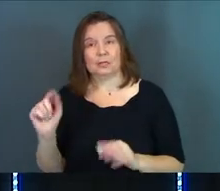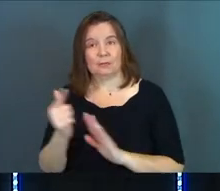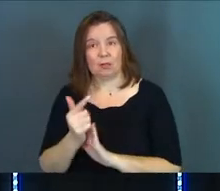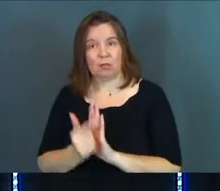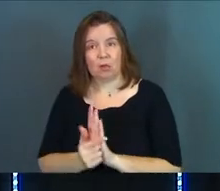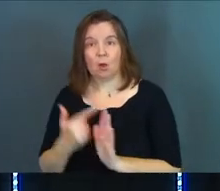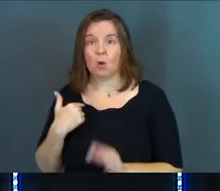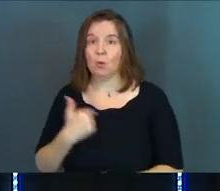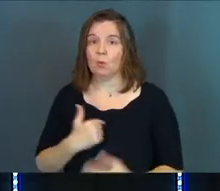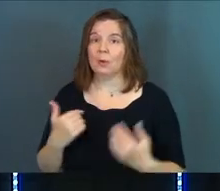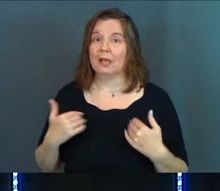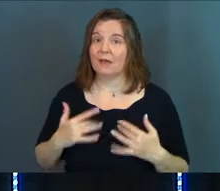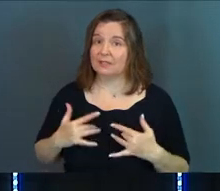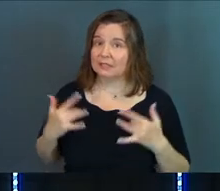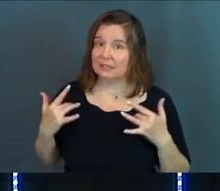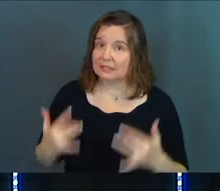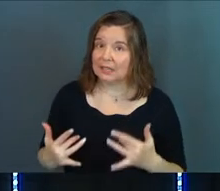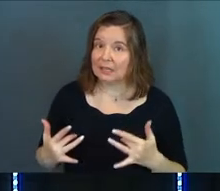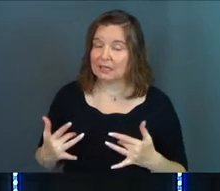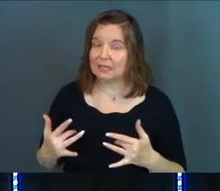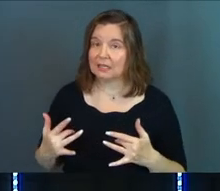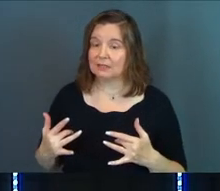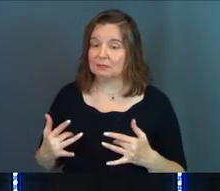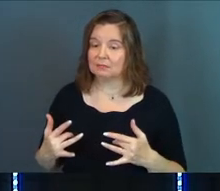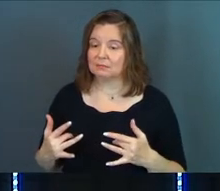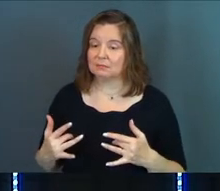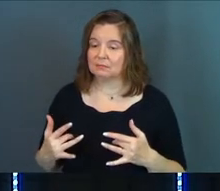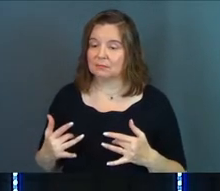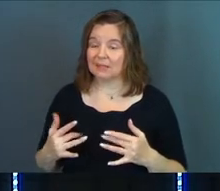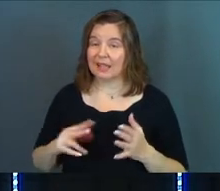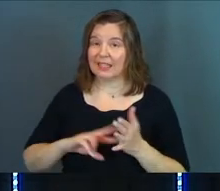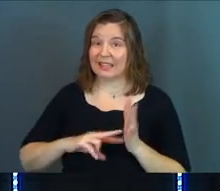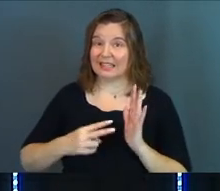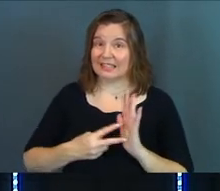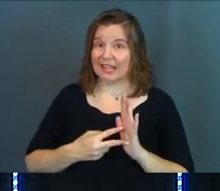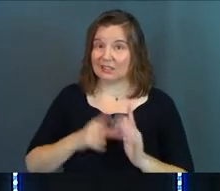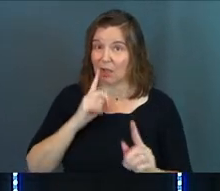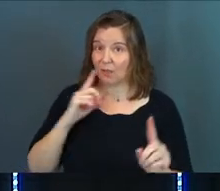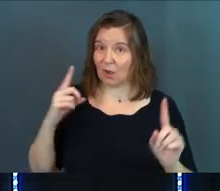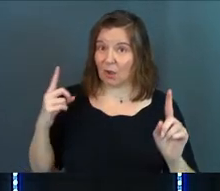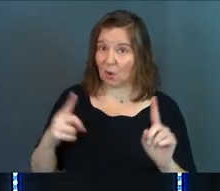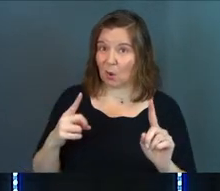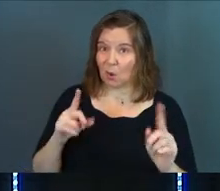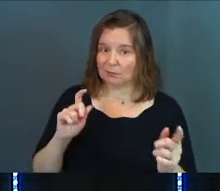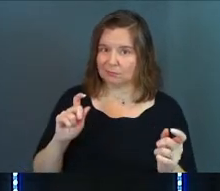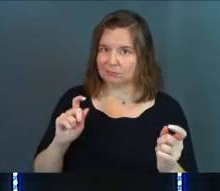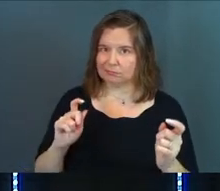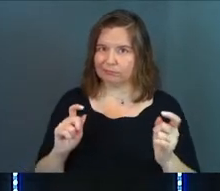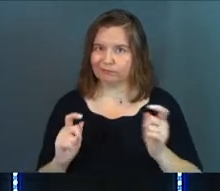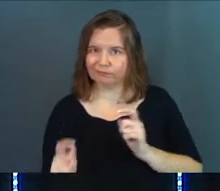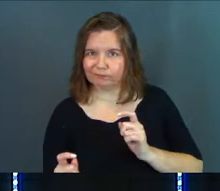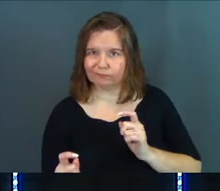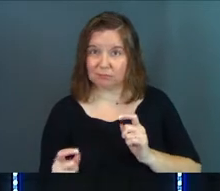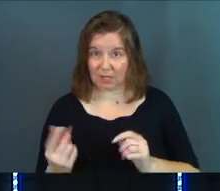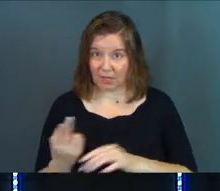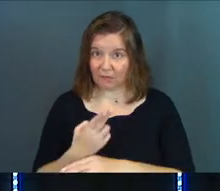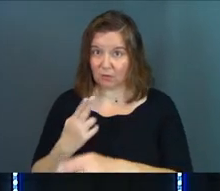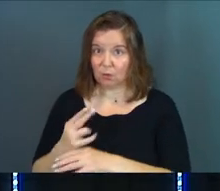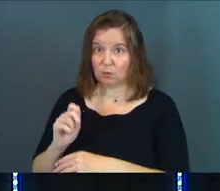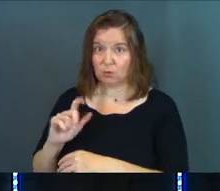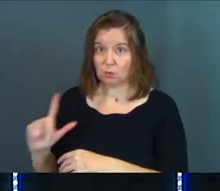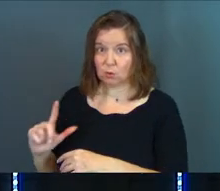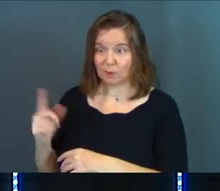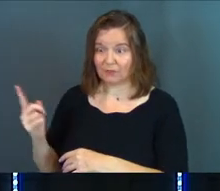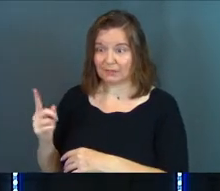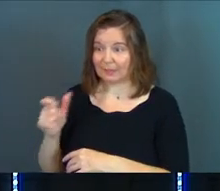law. We have a tendency to twist the intention, the goal of things. Have you ever used a tool or an